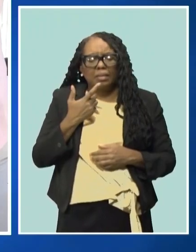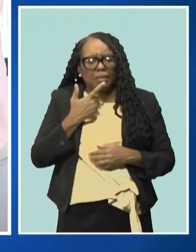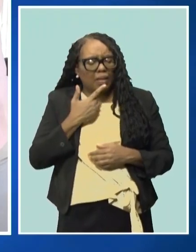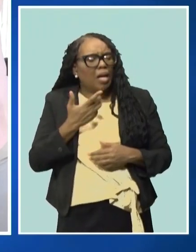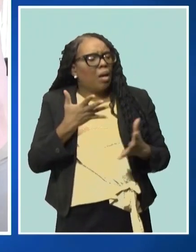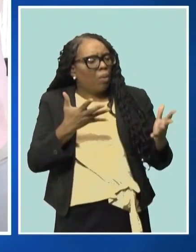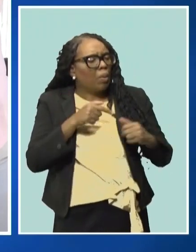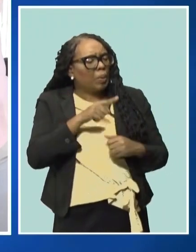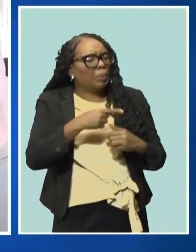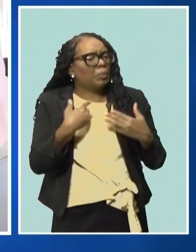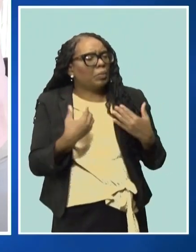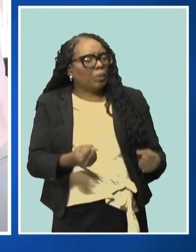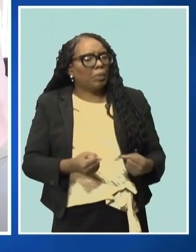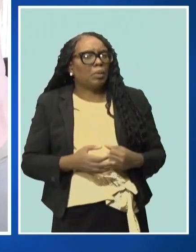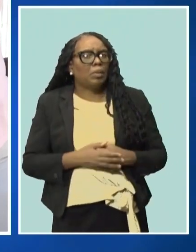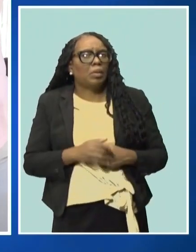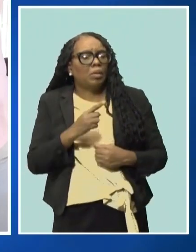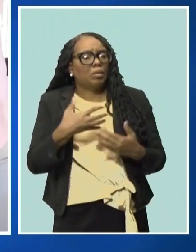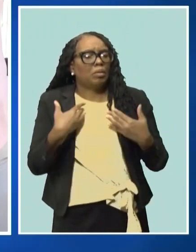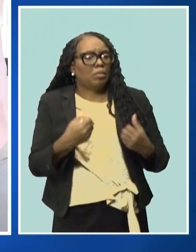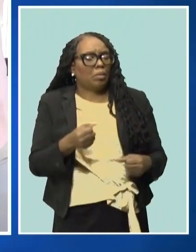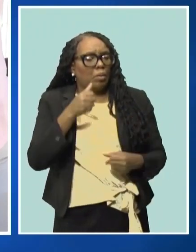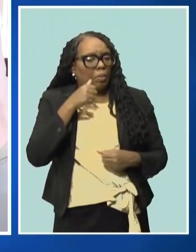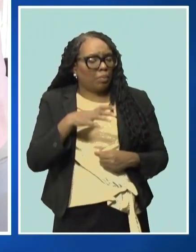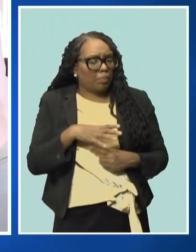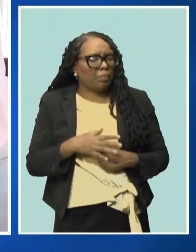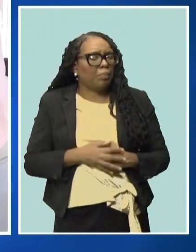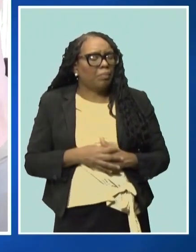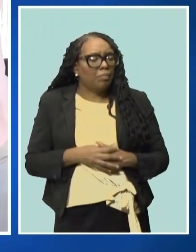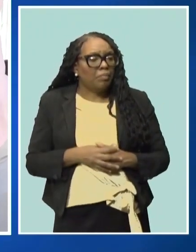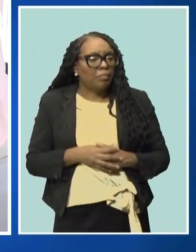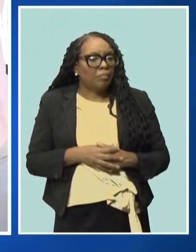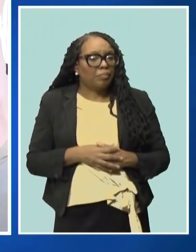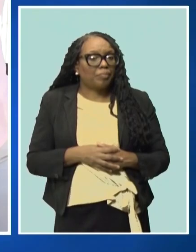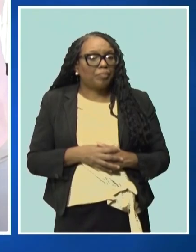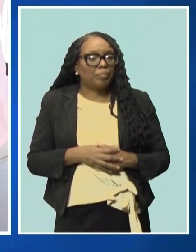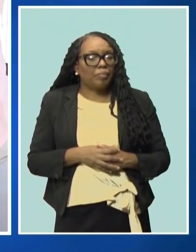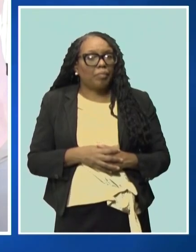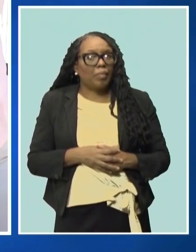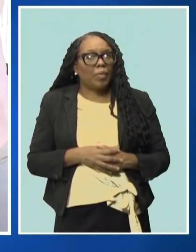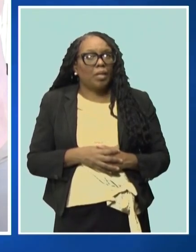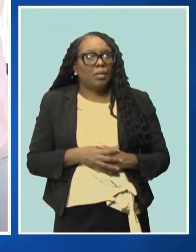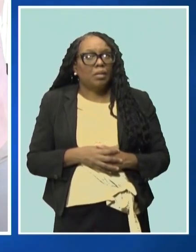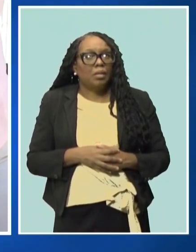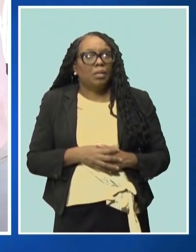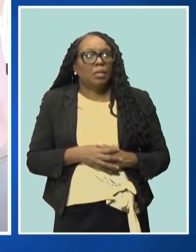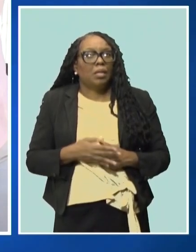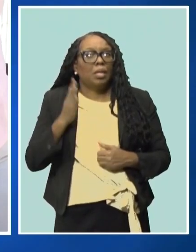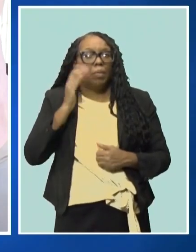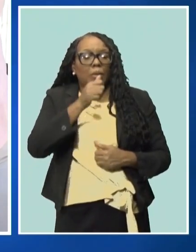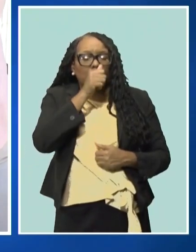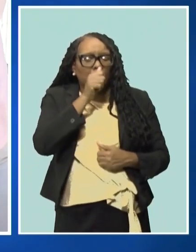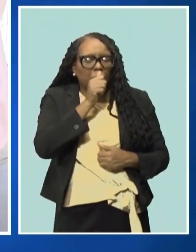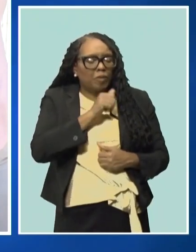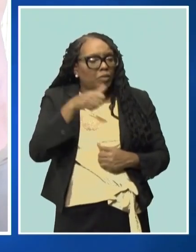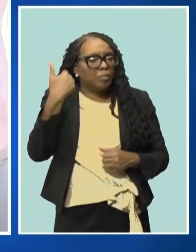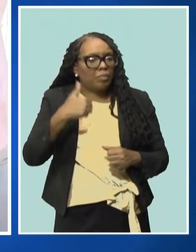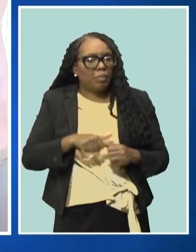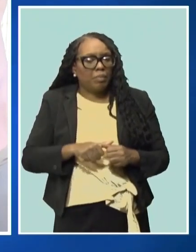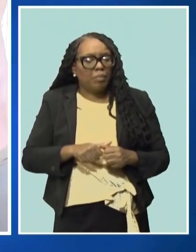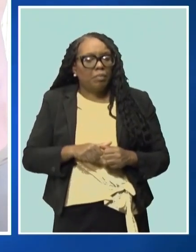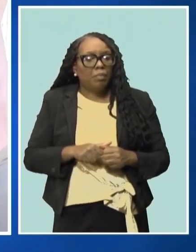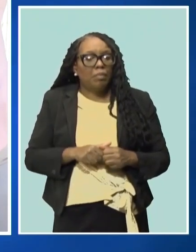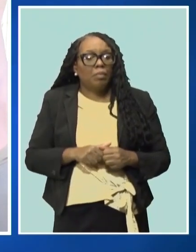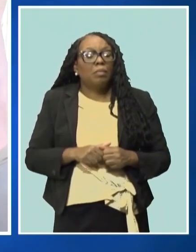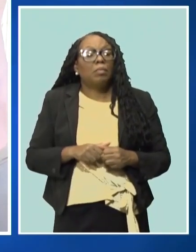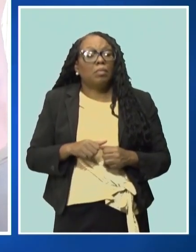strong. He said, no, you're a strong woman. He said, I would help you to get through with this. He said, remember you got your grandchildren to live for, because my